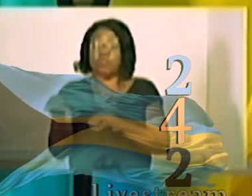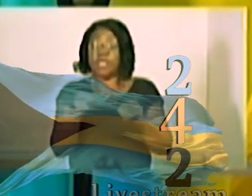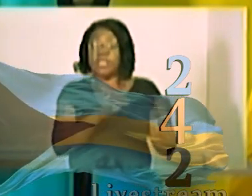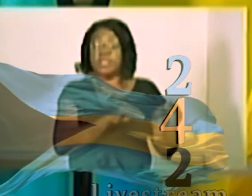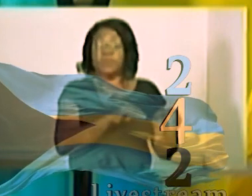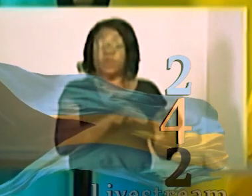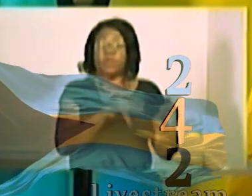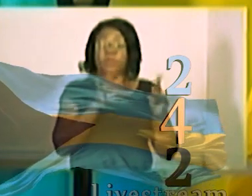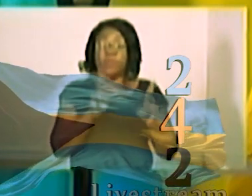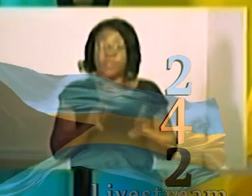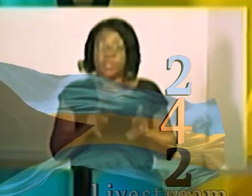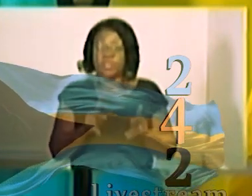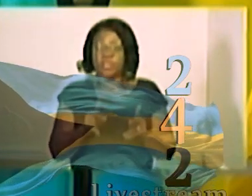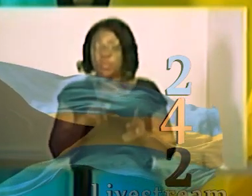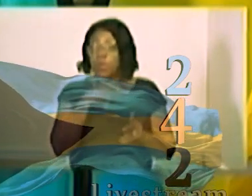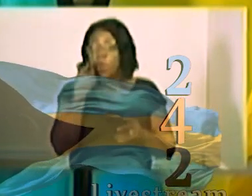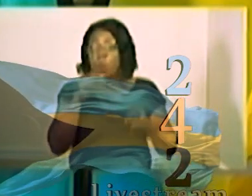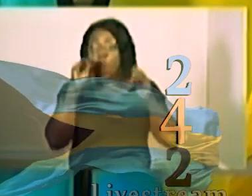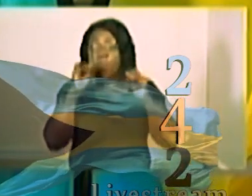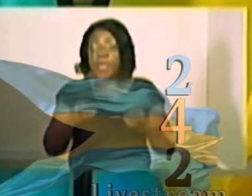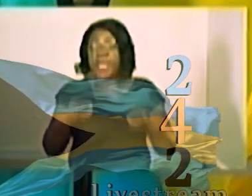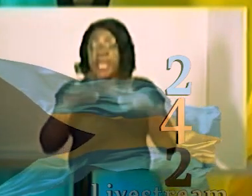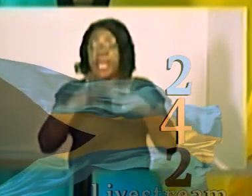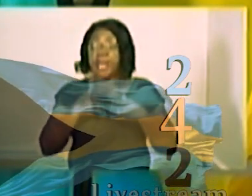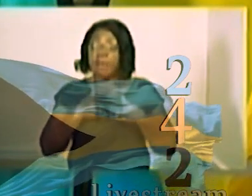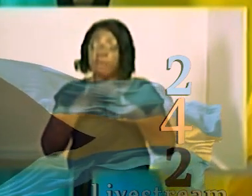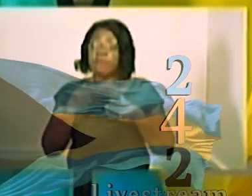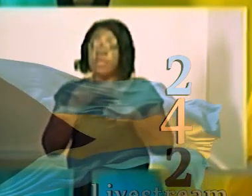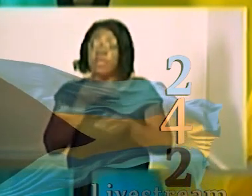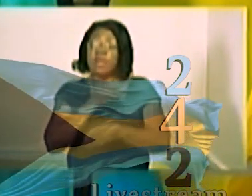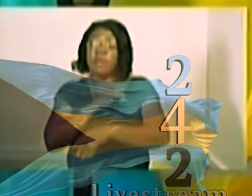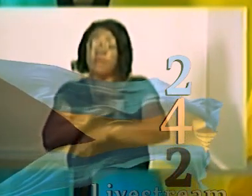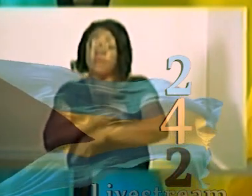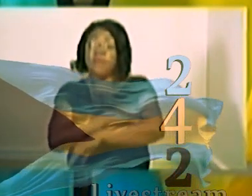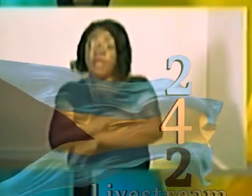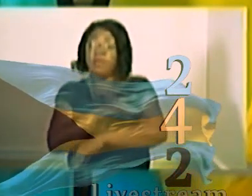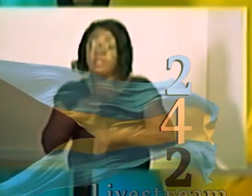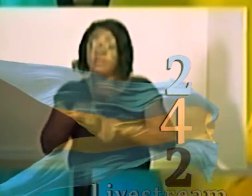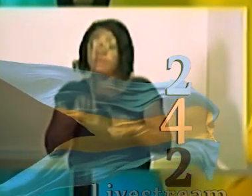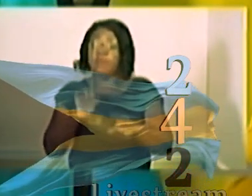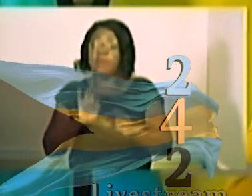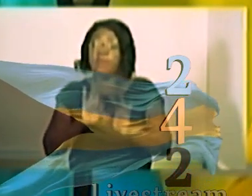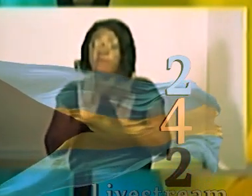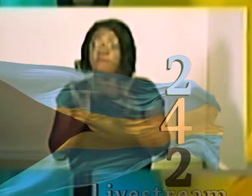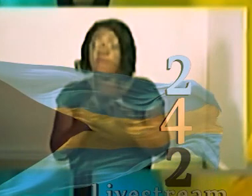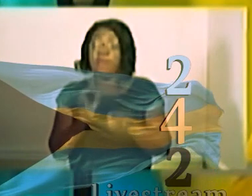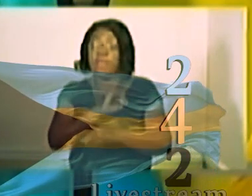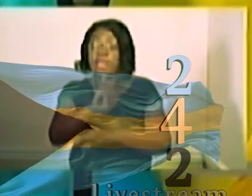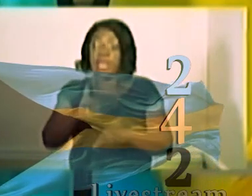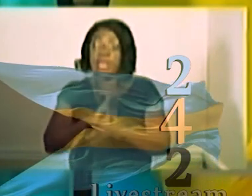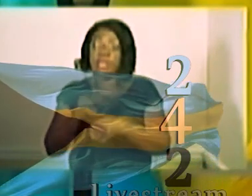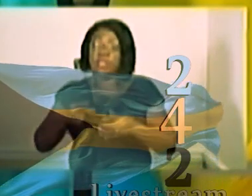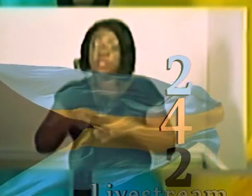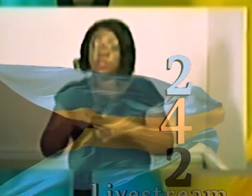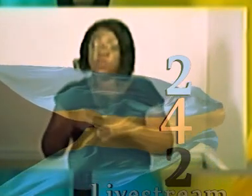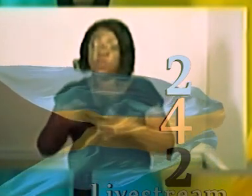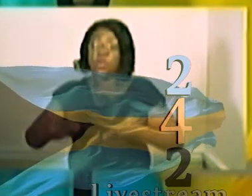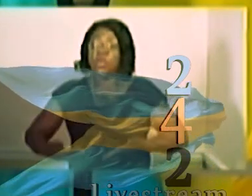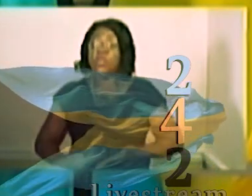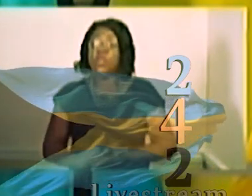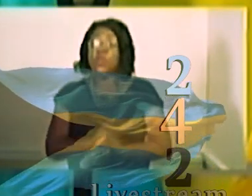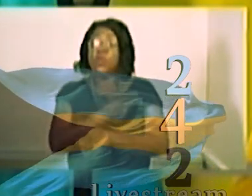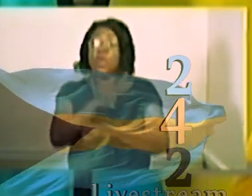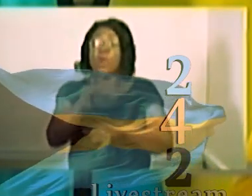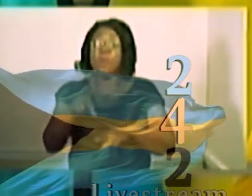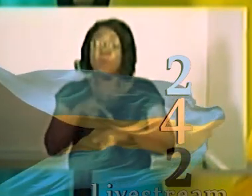are COVID suspect into New Providence. In terms of heightened surveillance in the